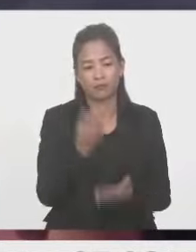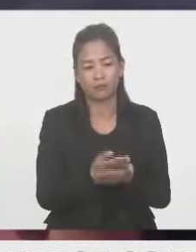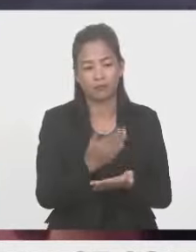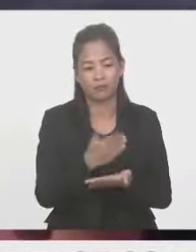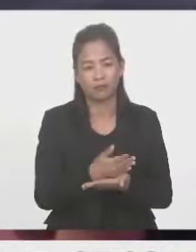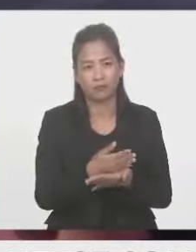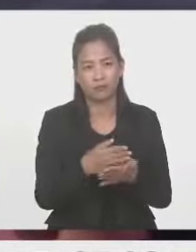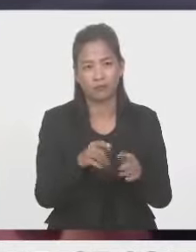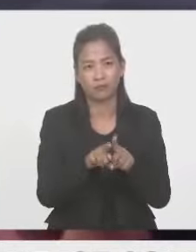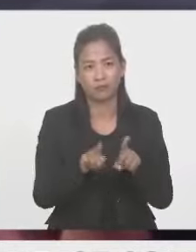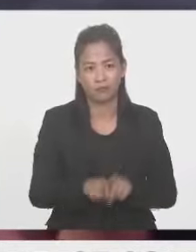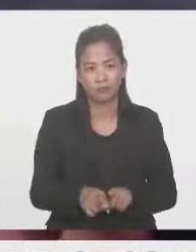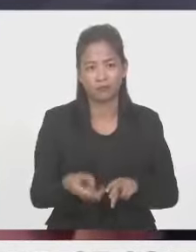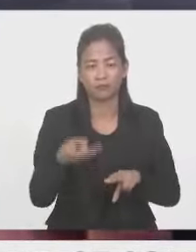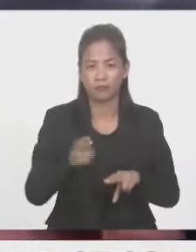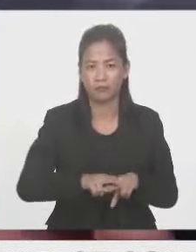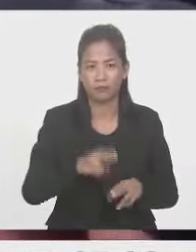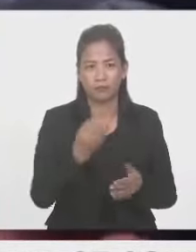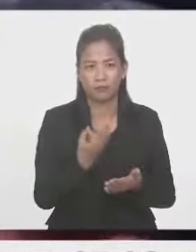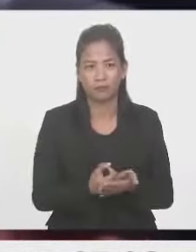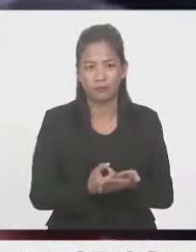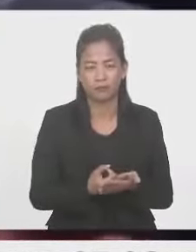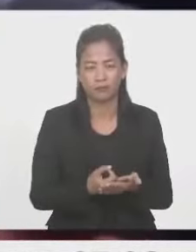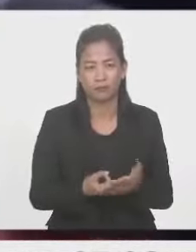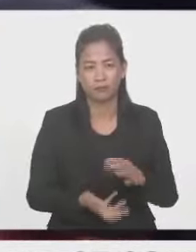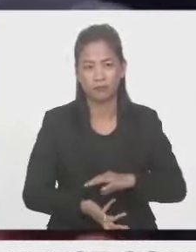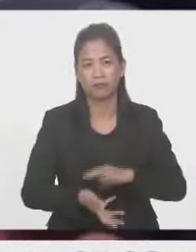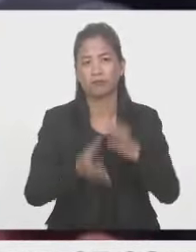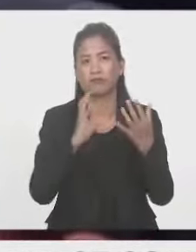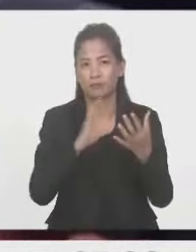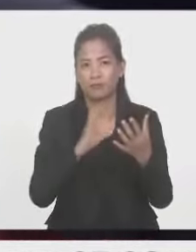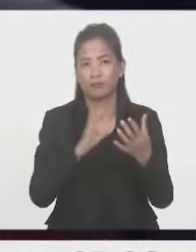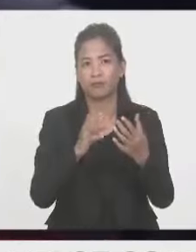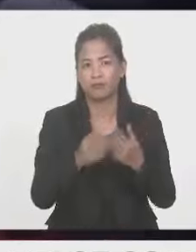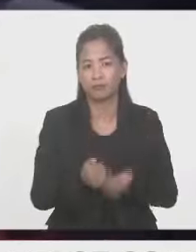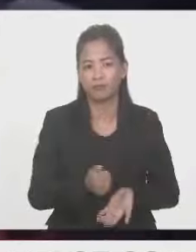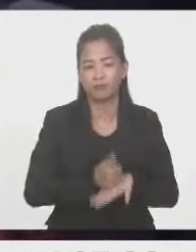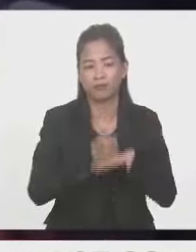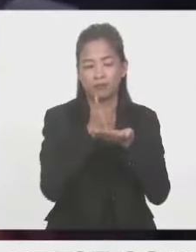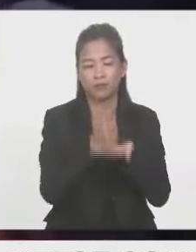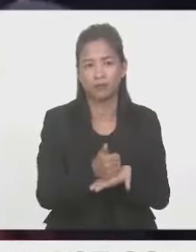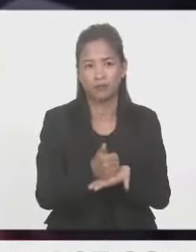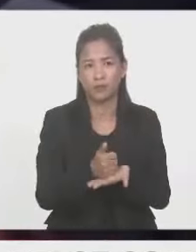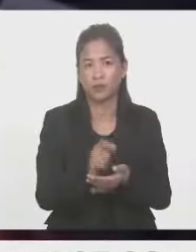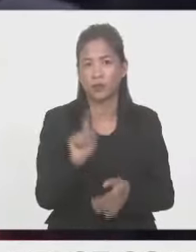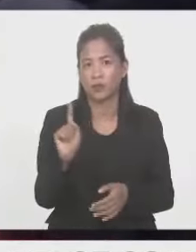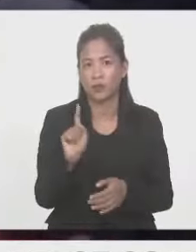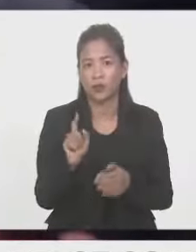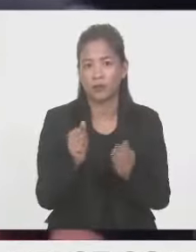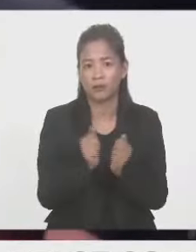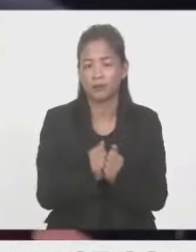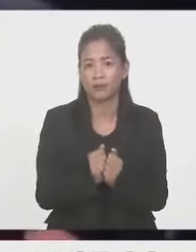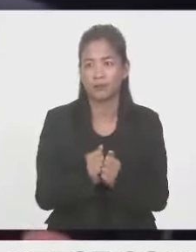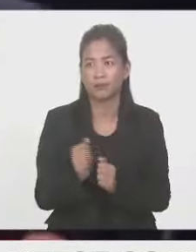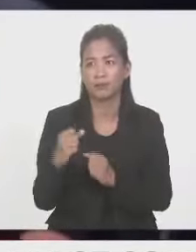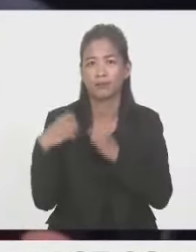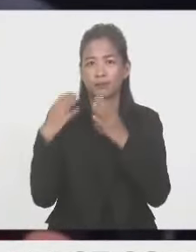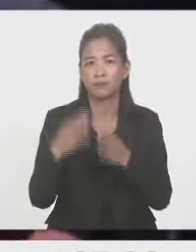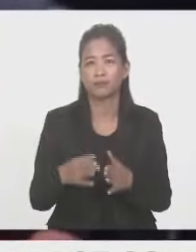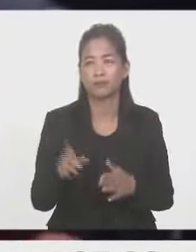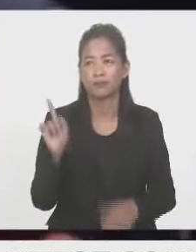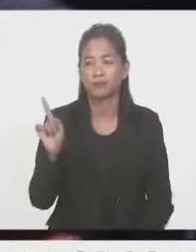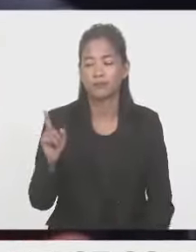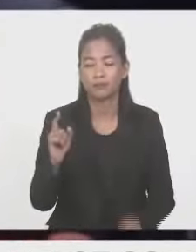ang karagdagang pondo para sa disaster relief. Kasama sa pulong ng dalawang pangulo ang chief of staff ni Biden